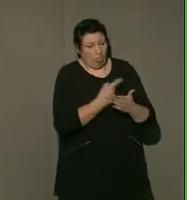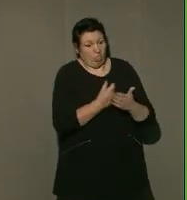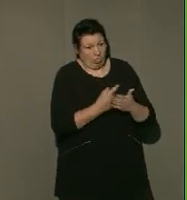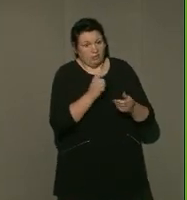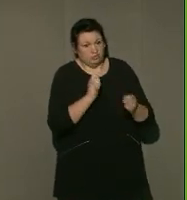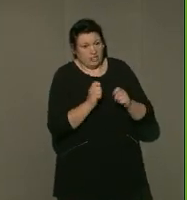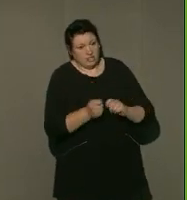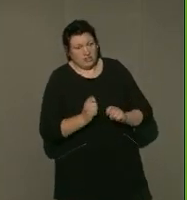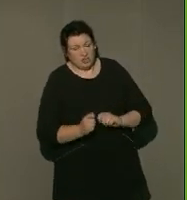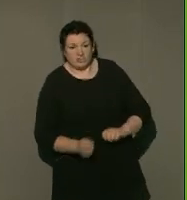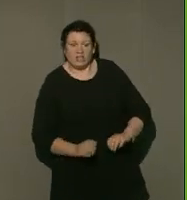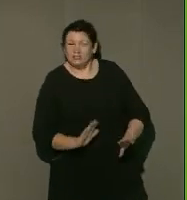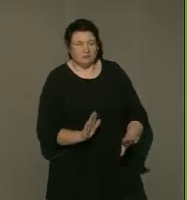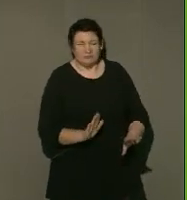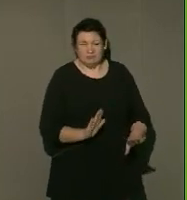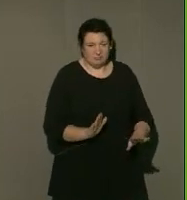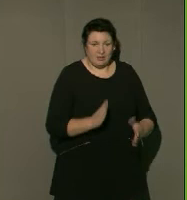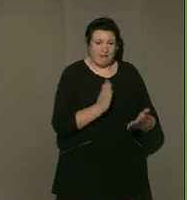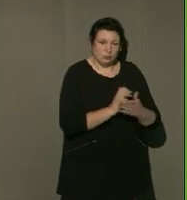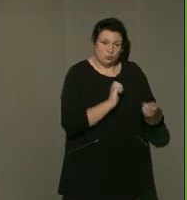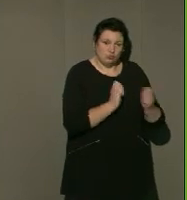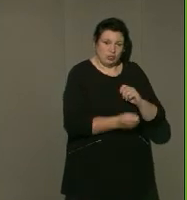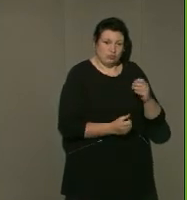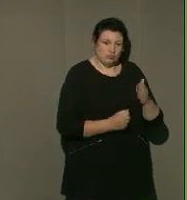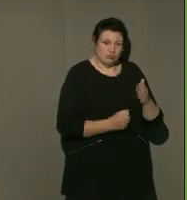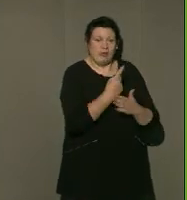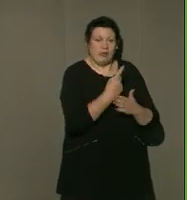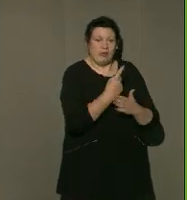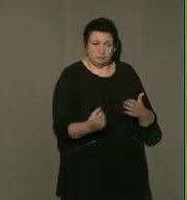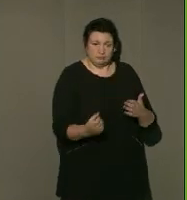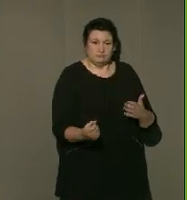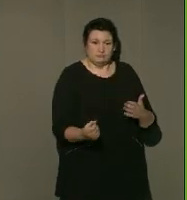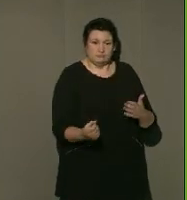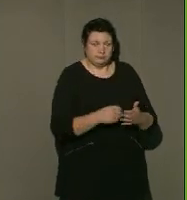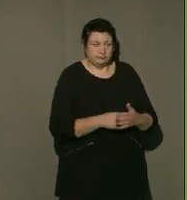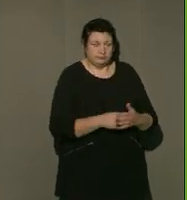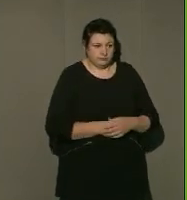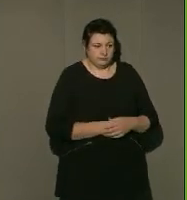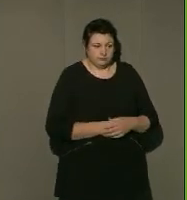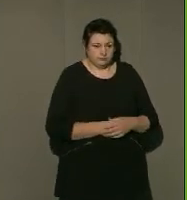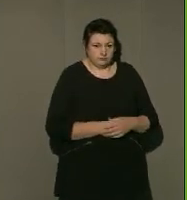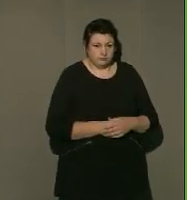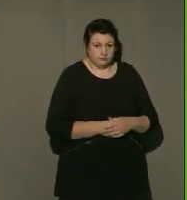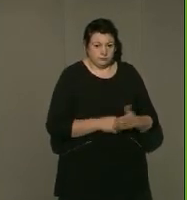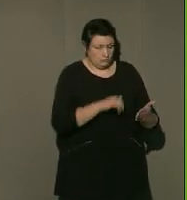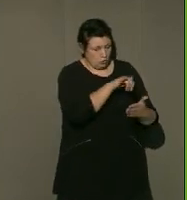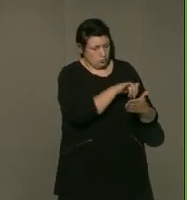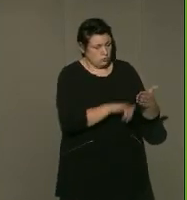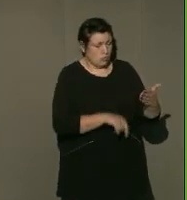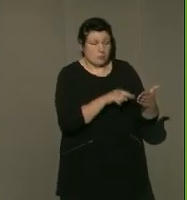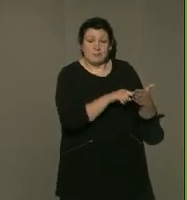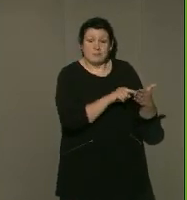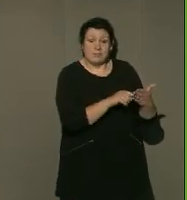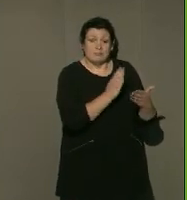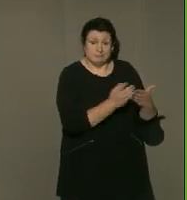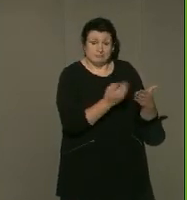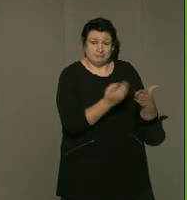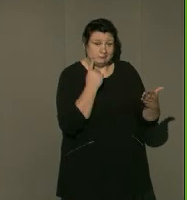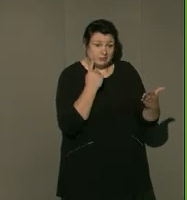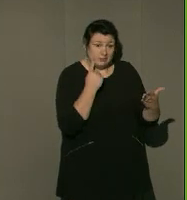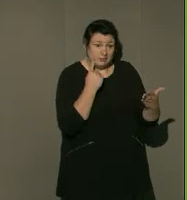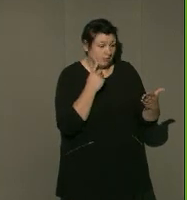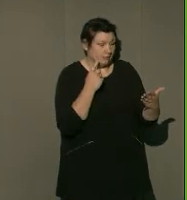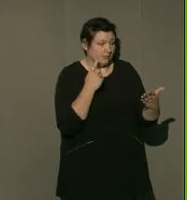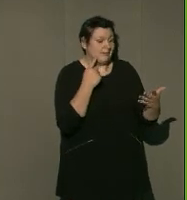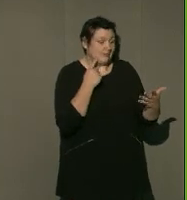A document that is simple to understand and to navigate, and a document that is a framework for other documents